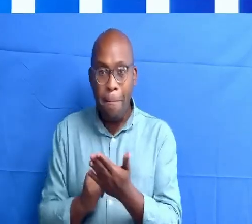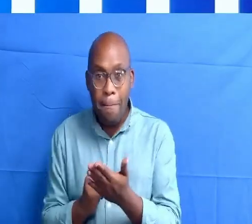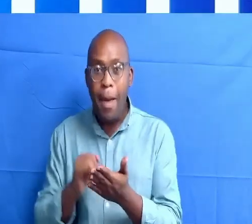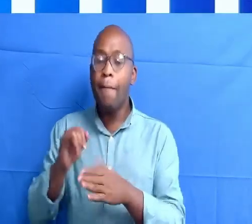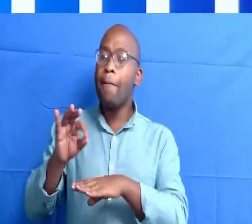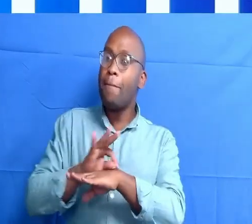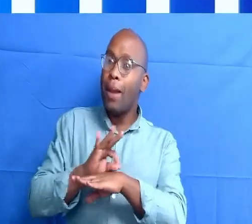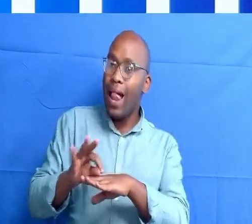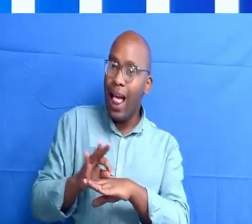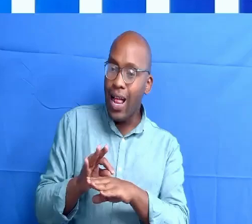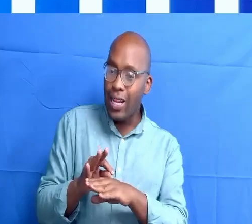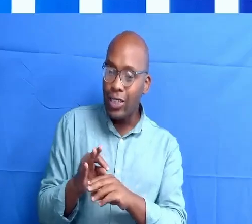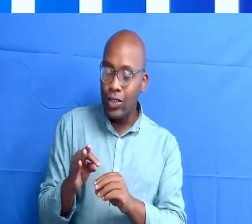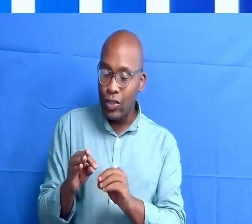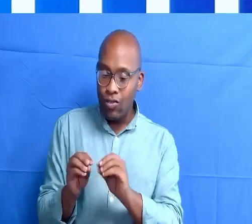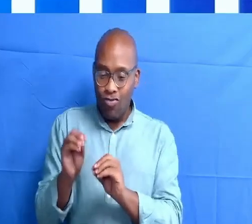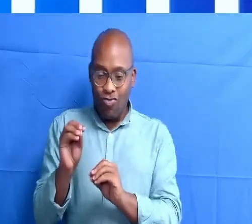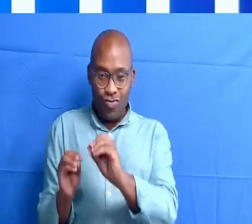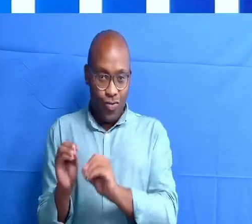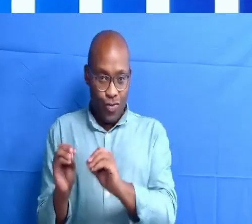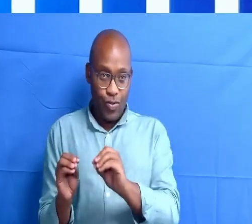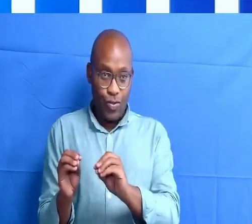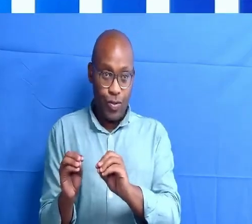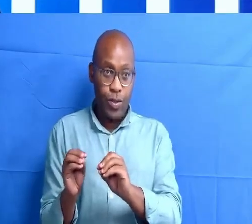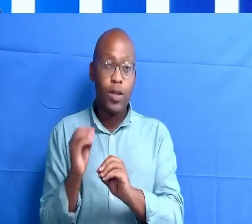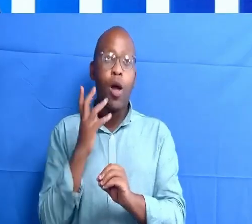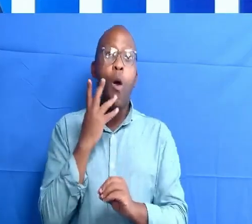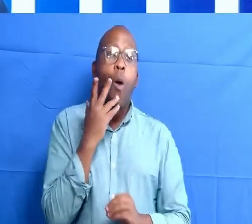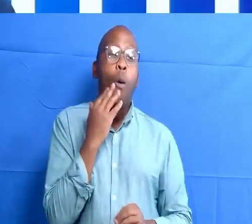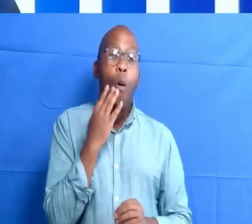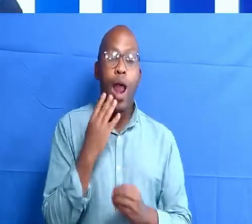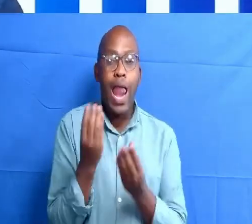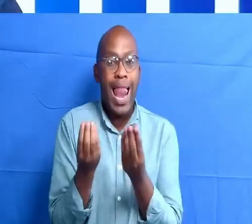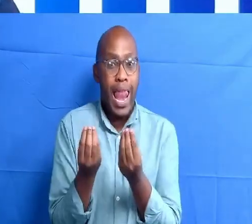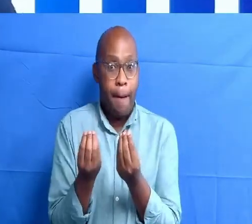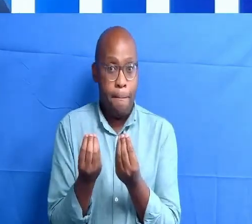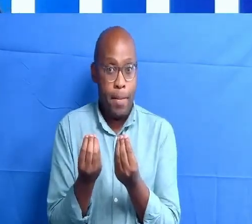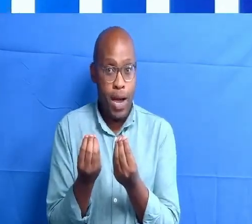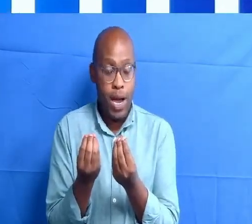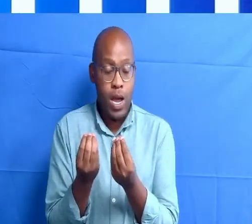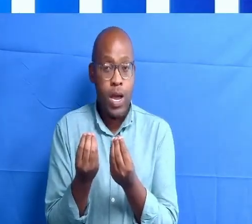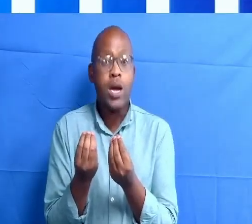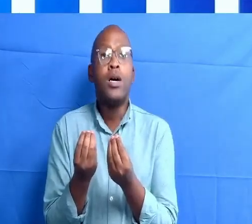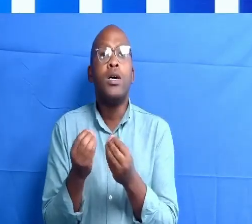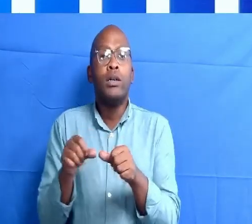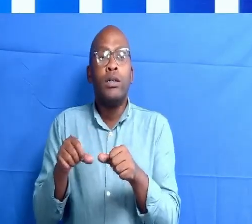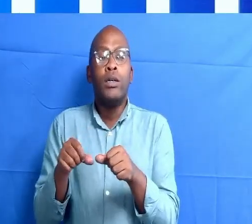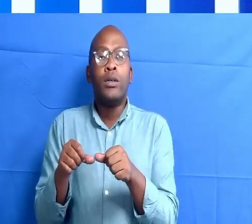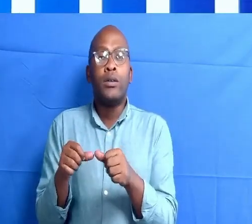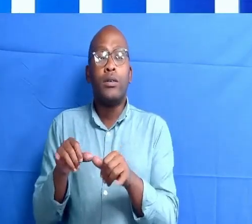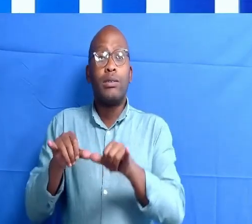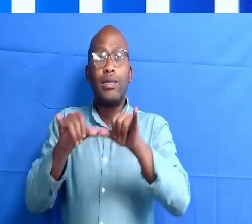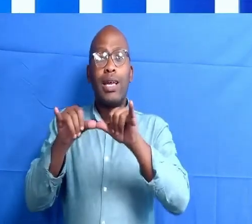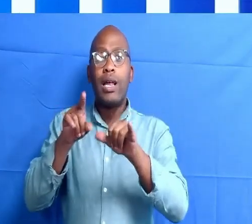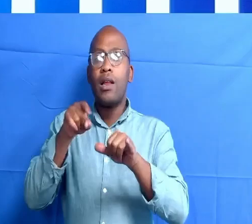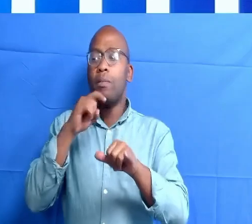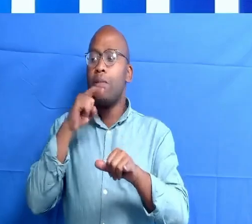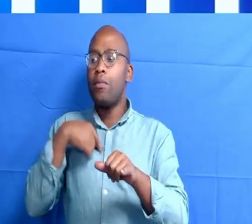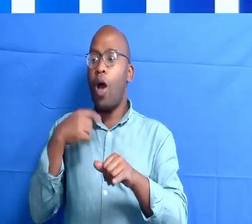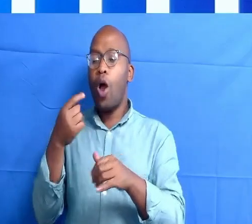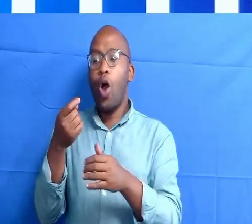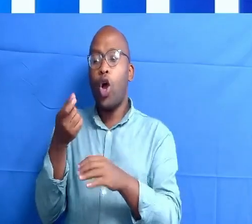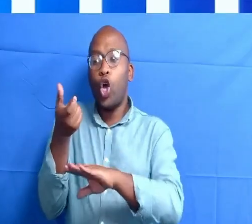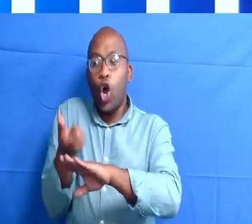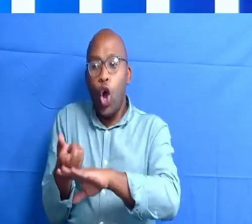plan. As you know that the number scales, sometimes you convert to the nearest kilometer or the nearest